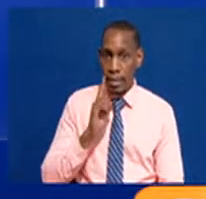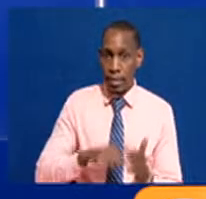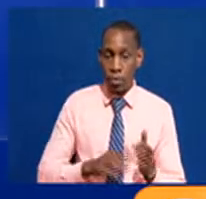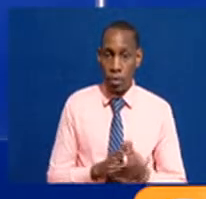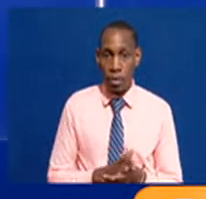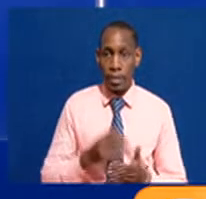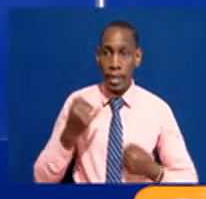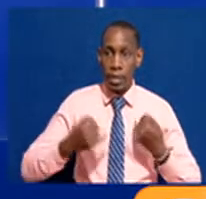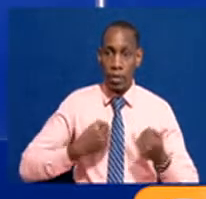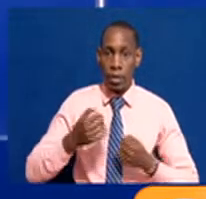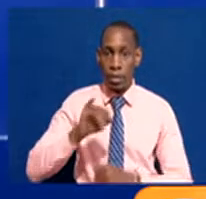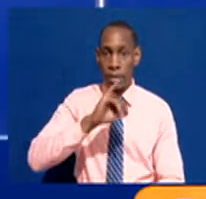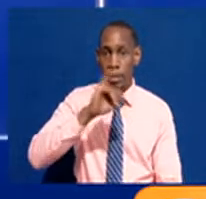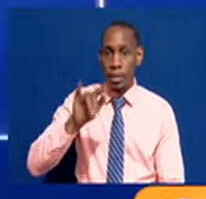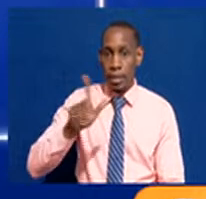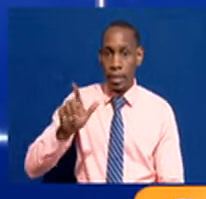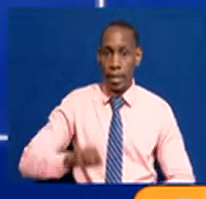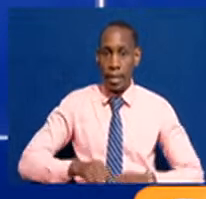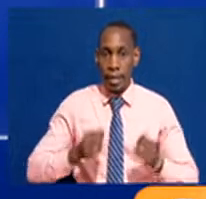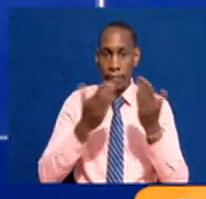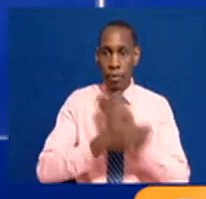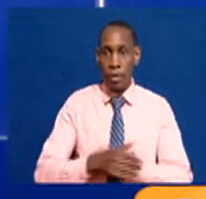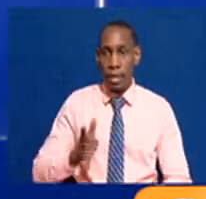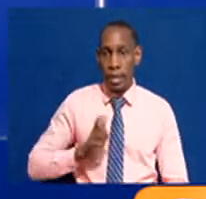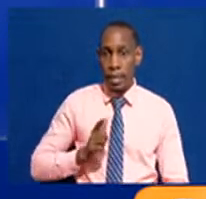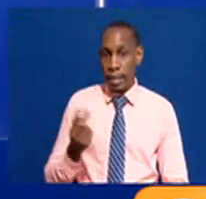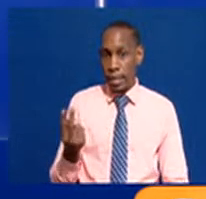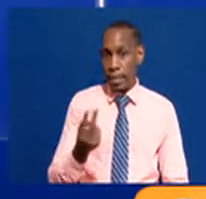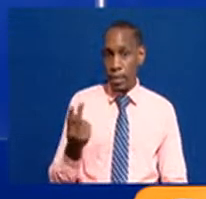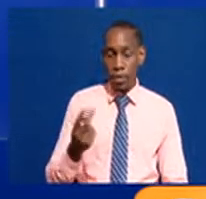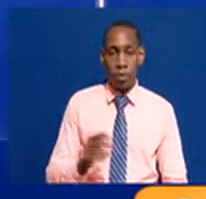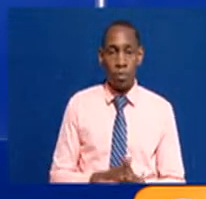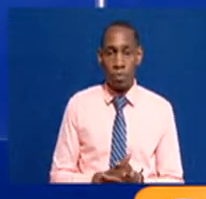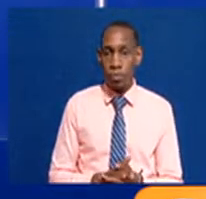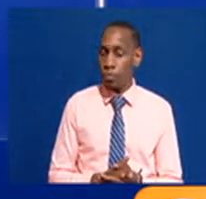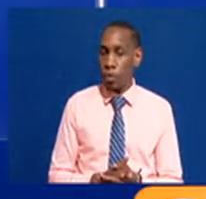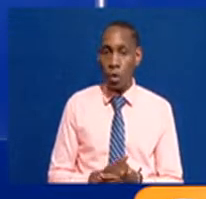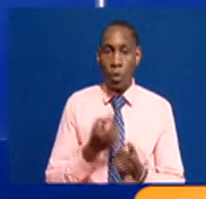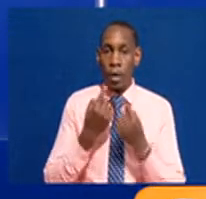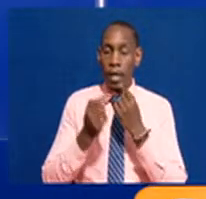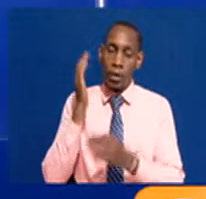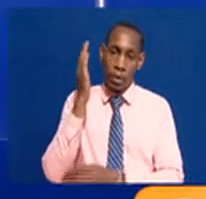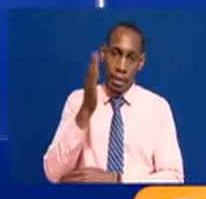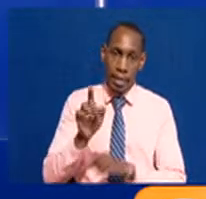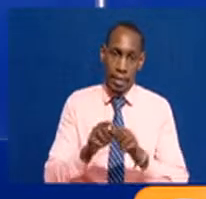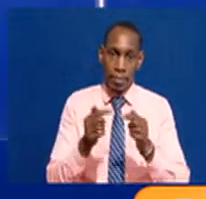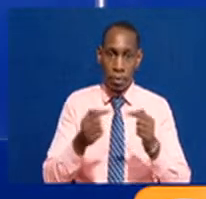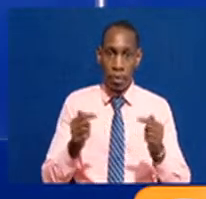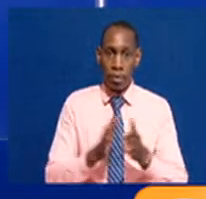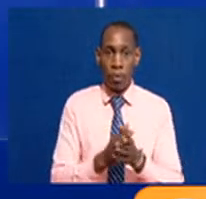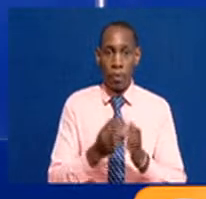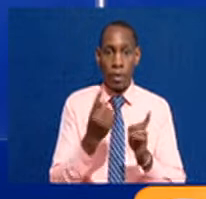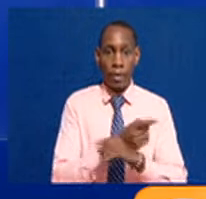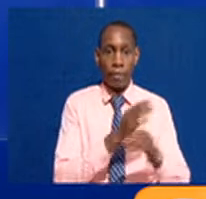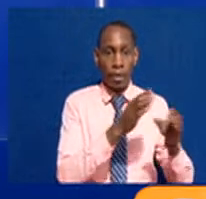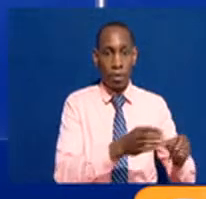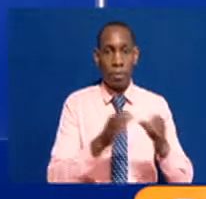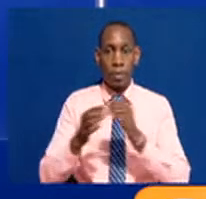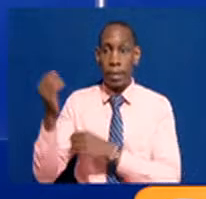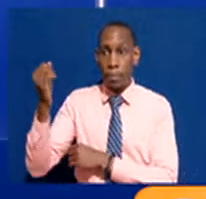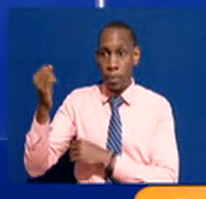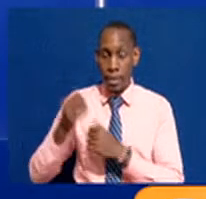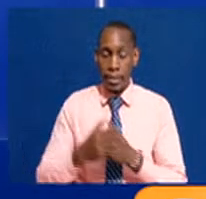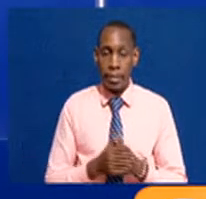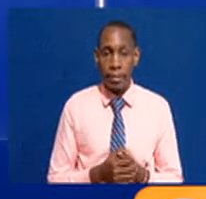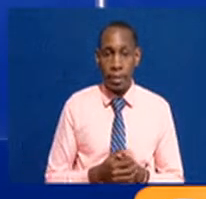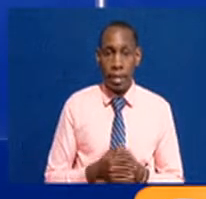am really enjoying JK Live tonight. The ladies are calling it as it is, despite being on different sides of the political